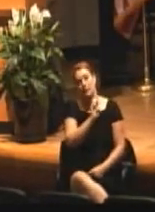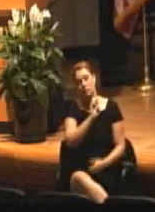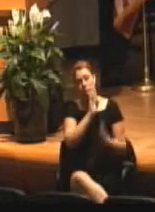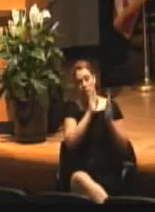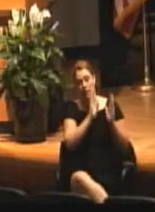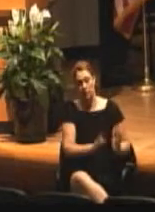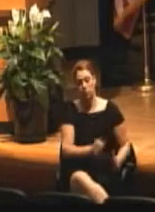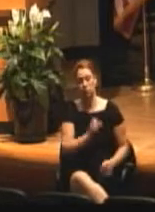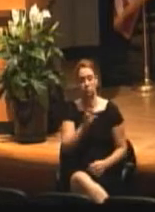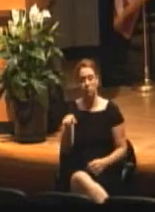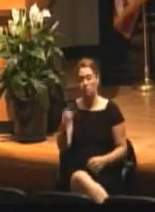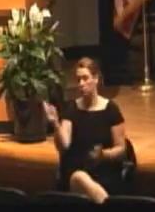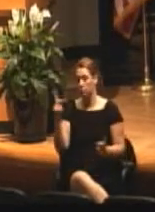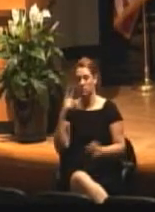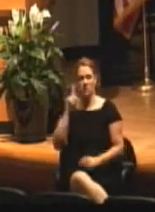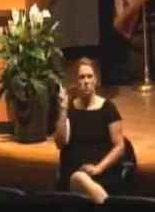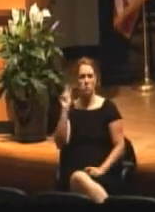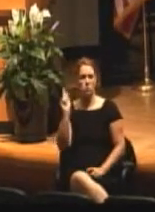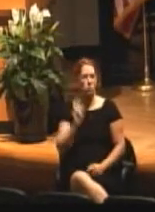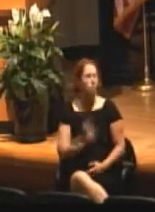that you want to do.